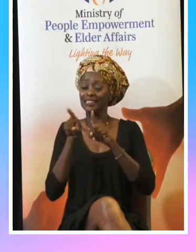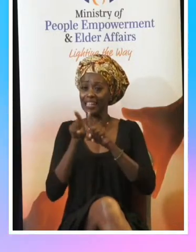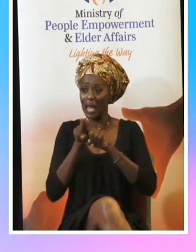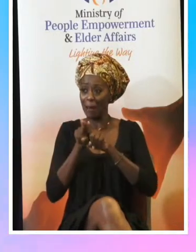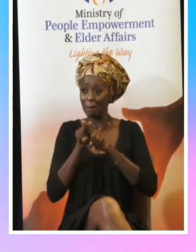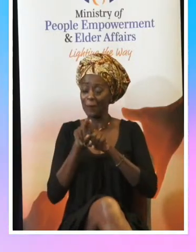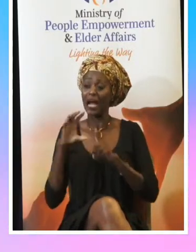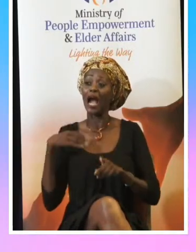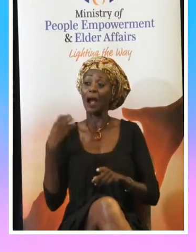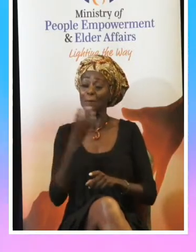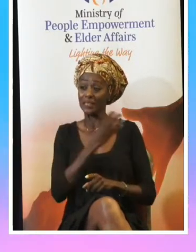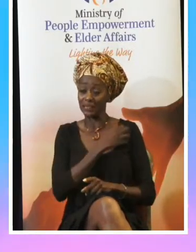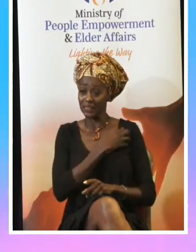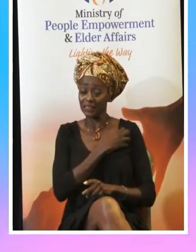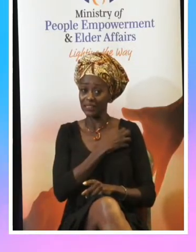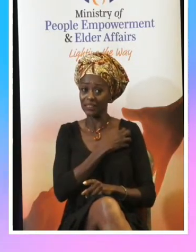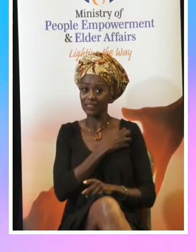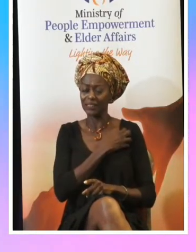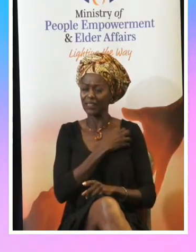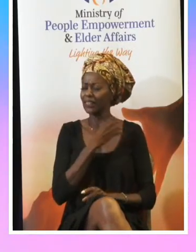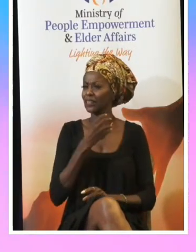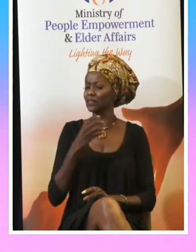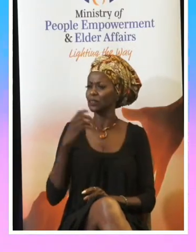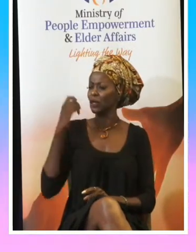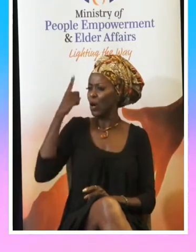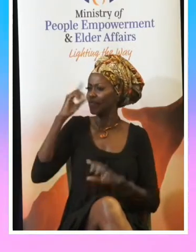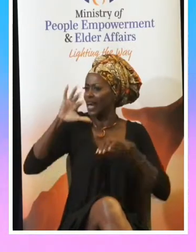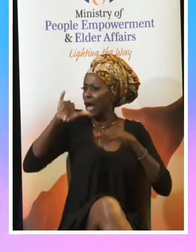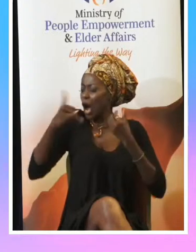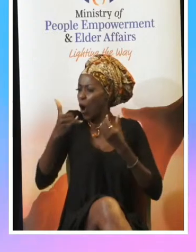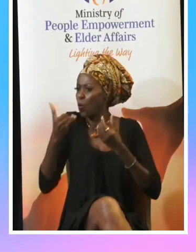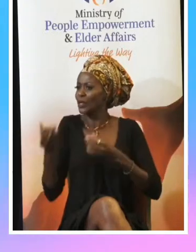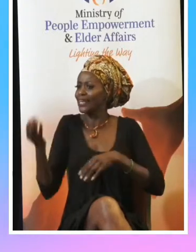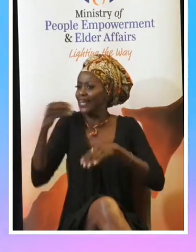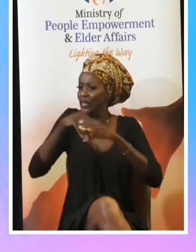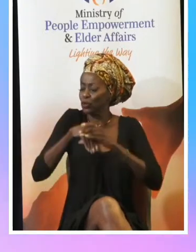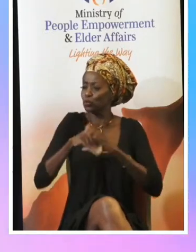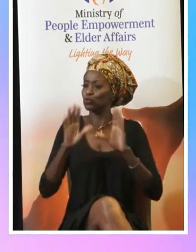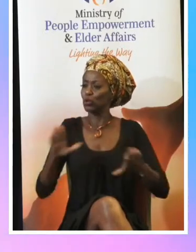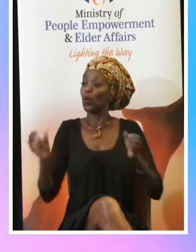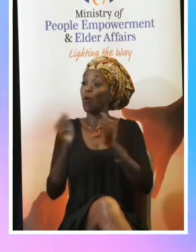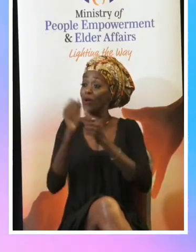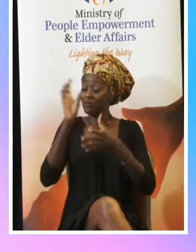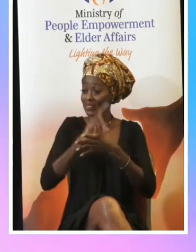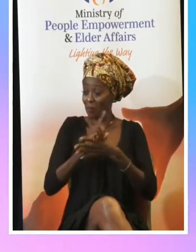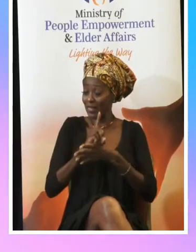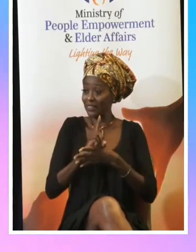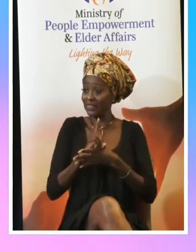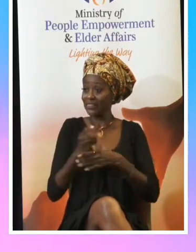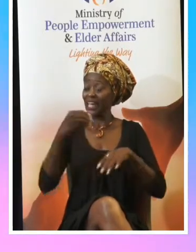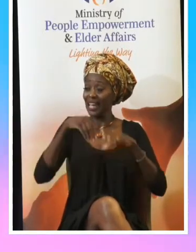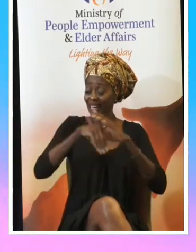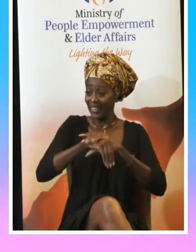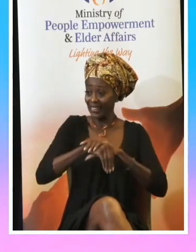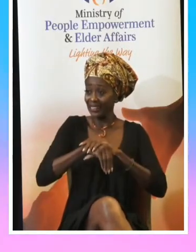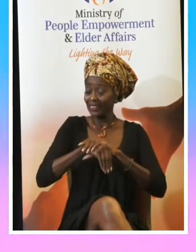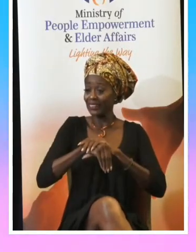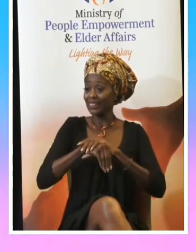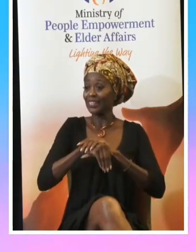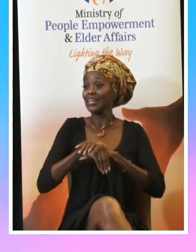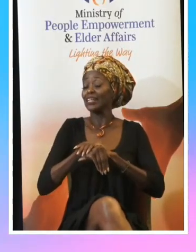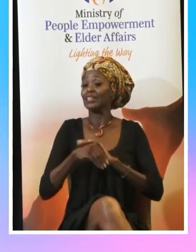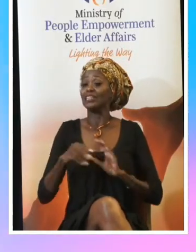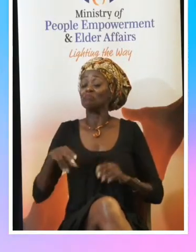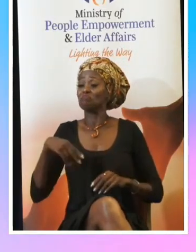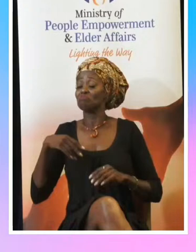how we could more include children with disabilities within the mainstream of our education. And,